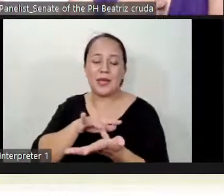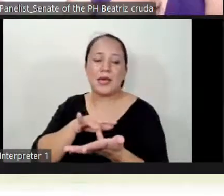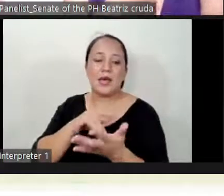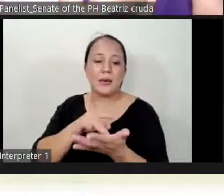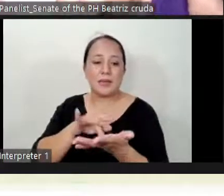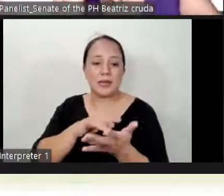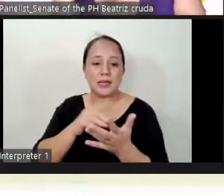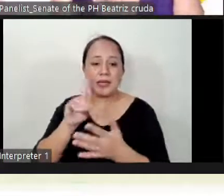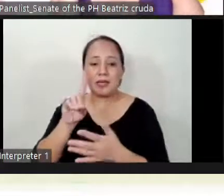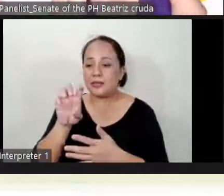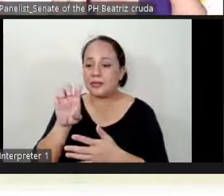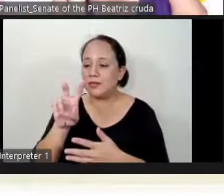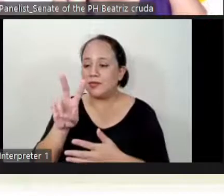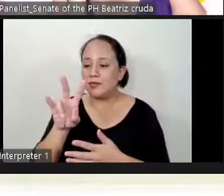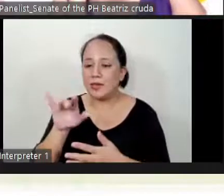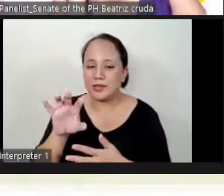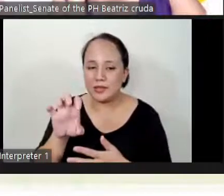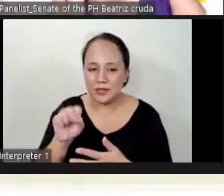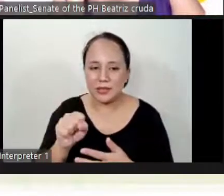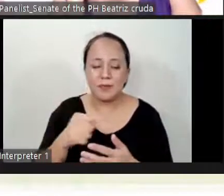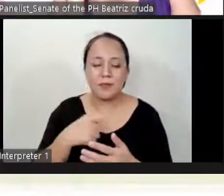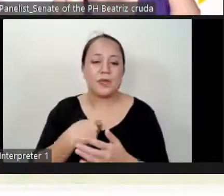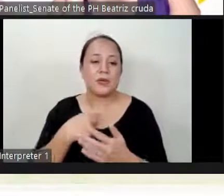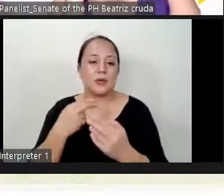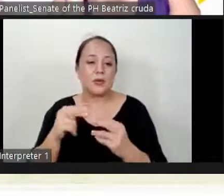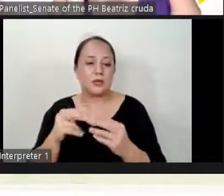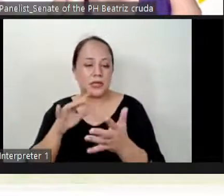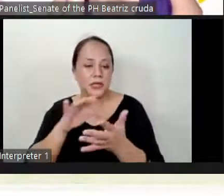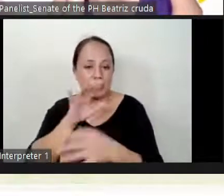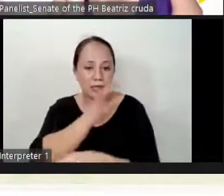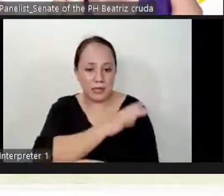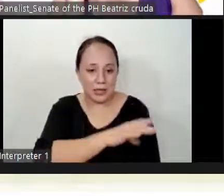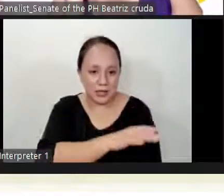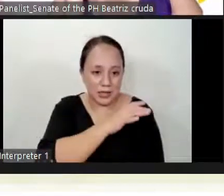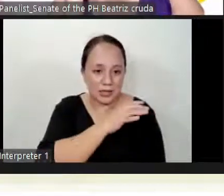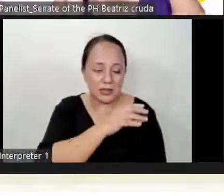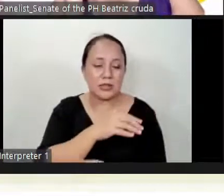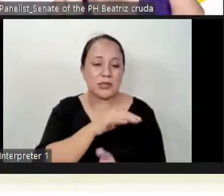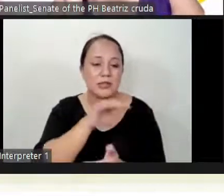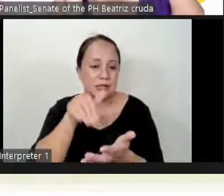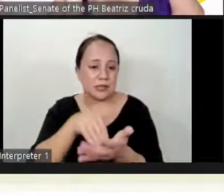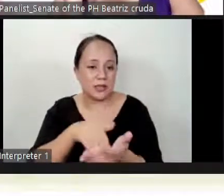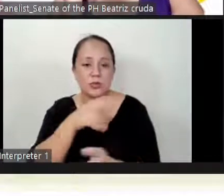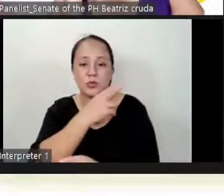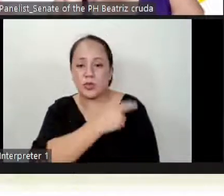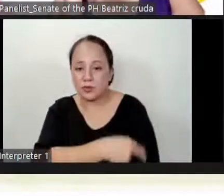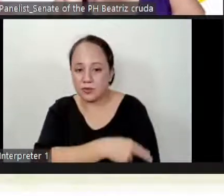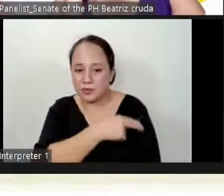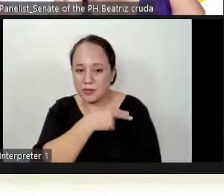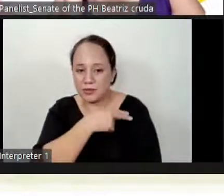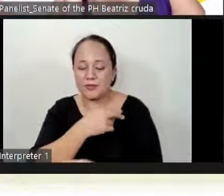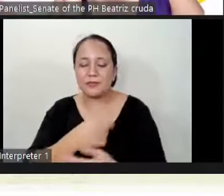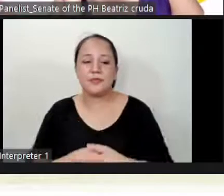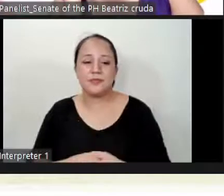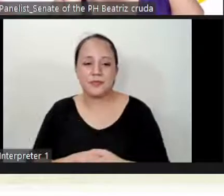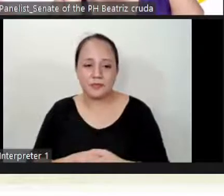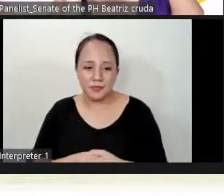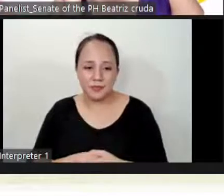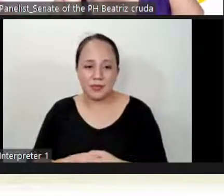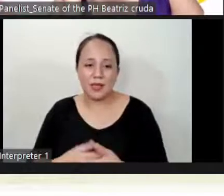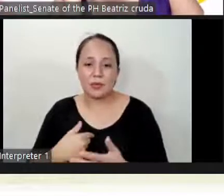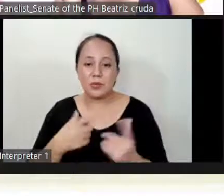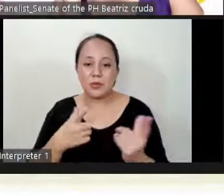medical devices at the points of use in clinics, centers, hospitals,